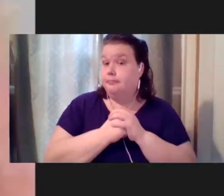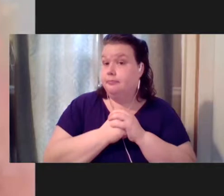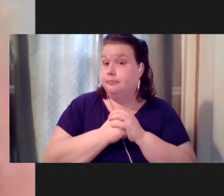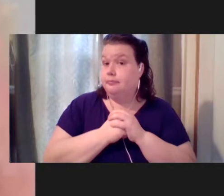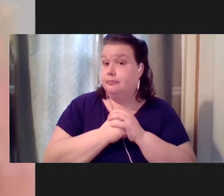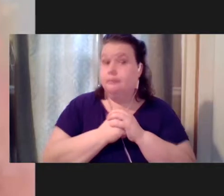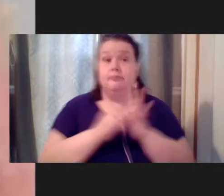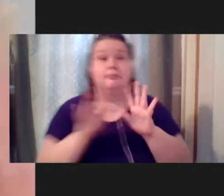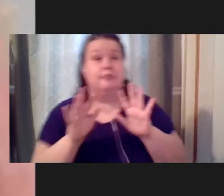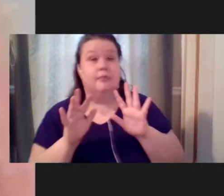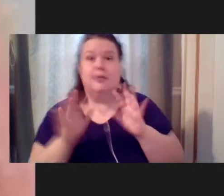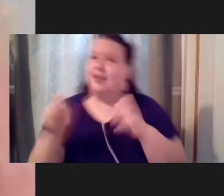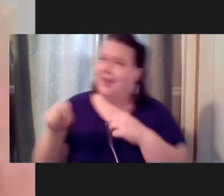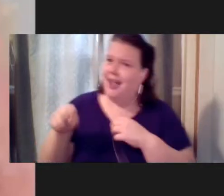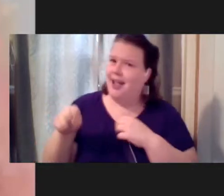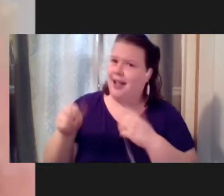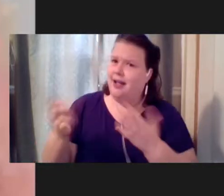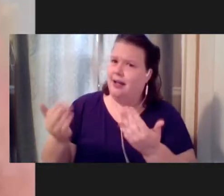that's anybody. Yeah.